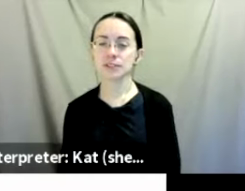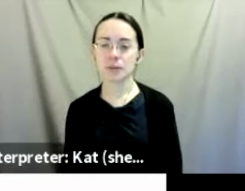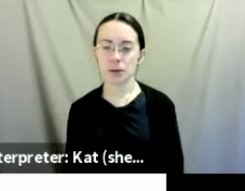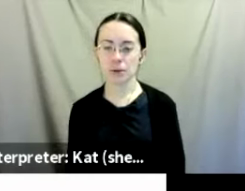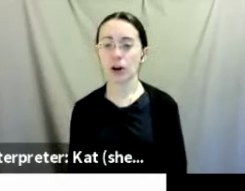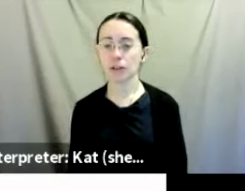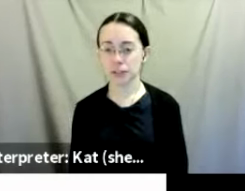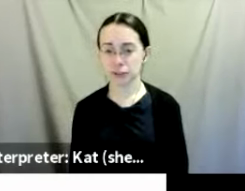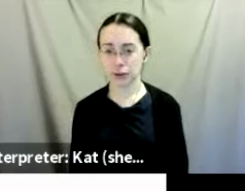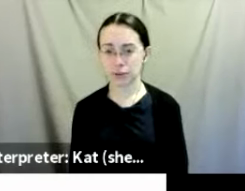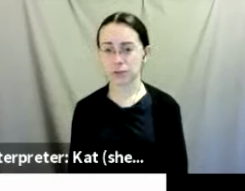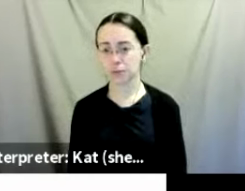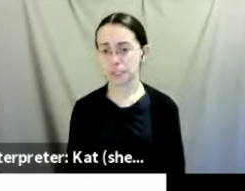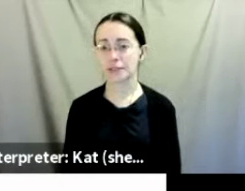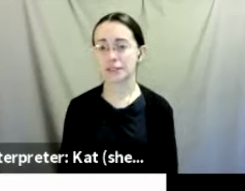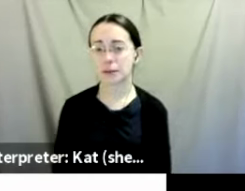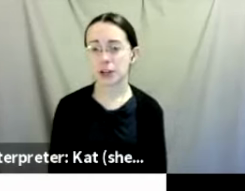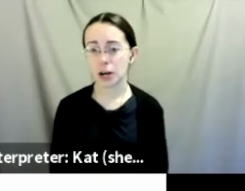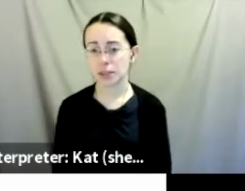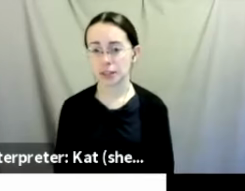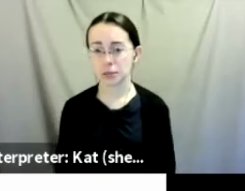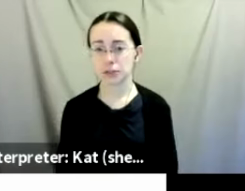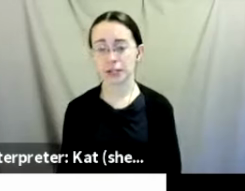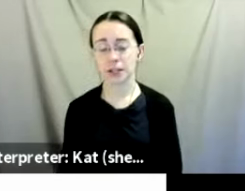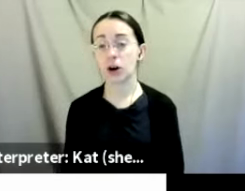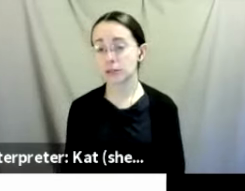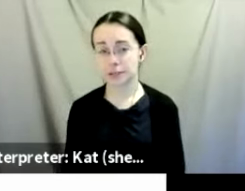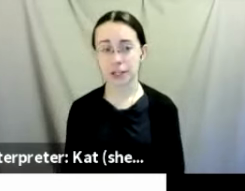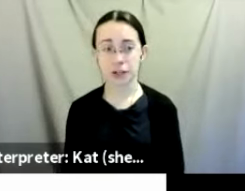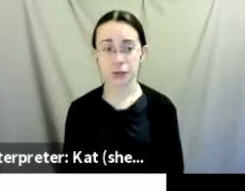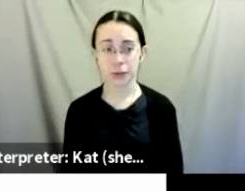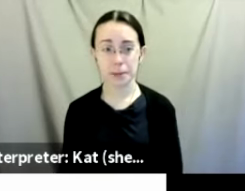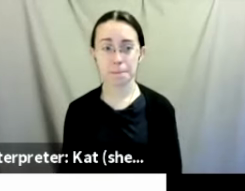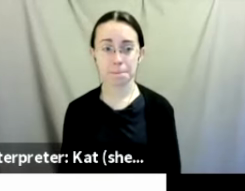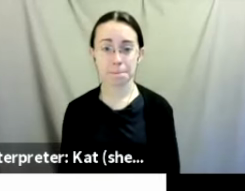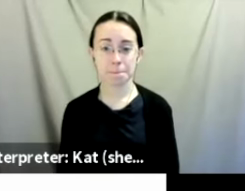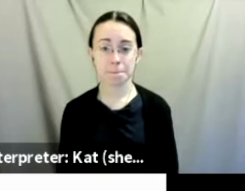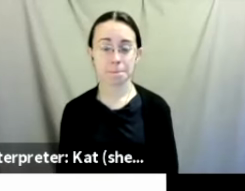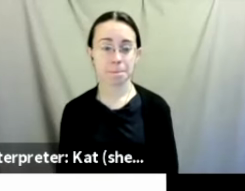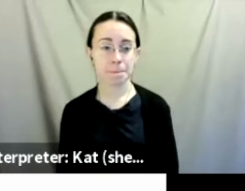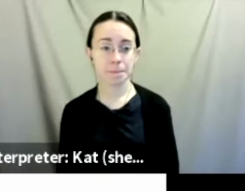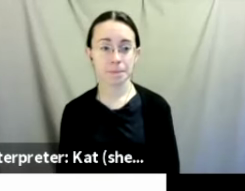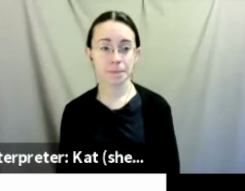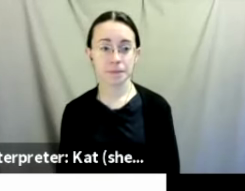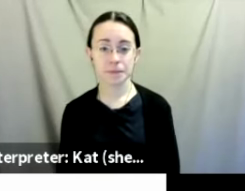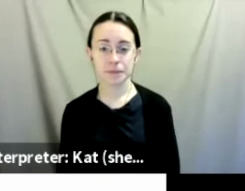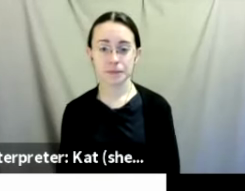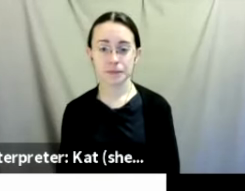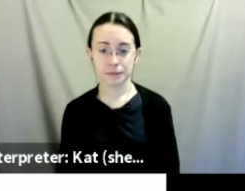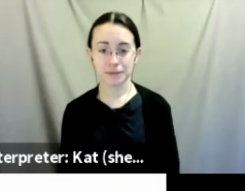So to sum up all of these quotes and some of the common theme between all deaf and hearing women,